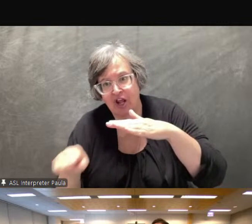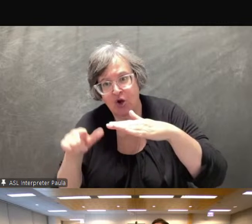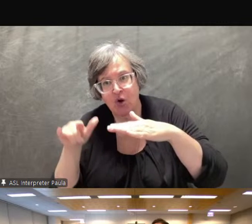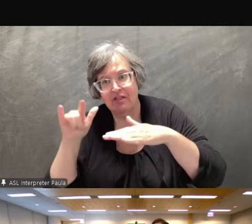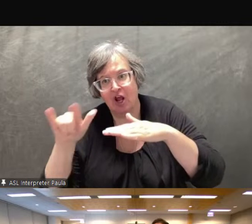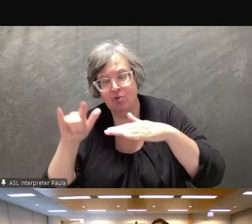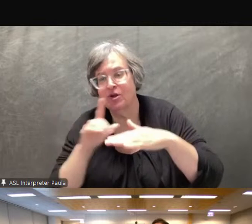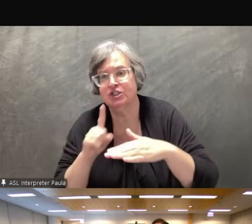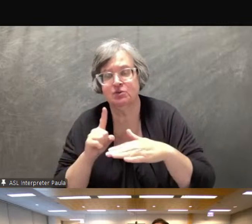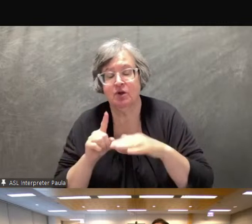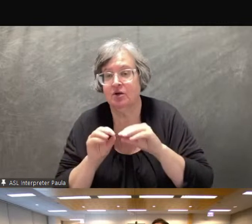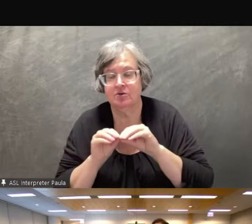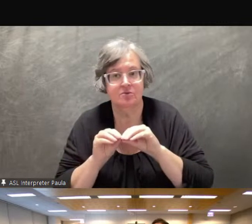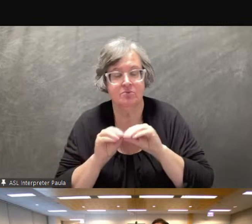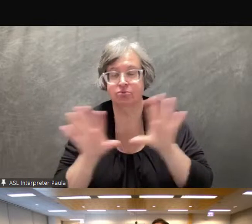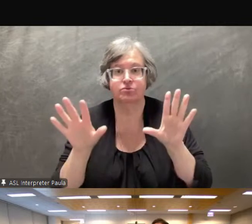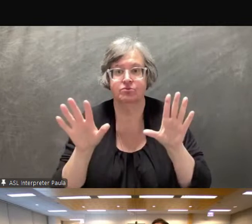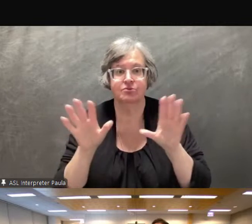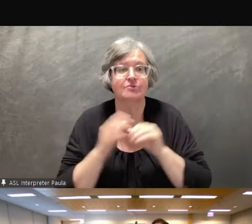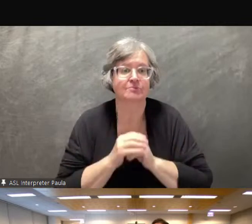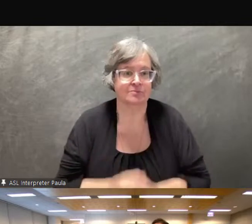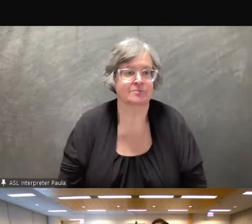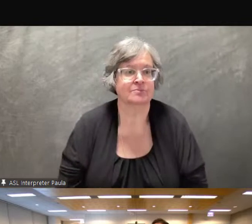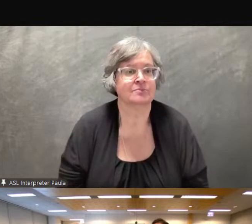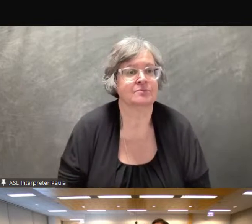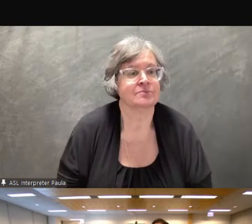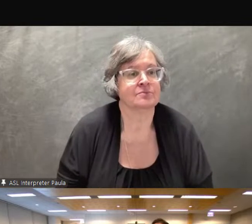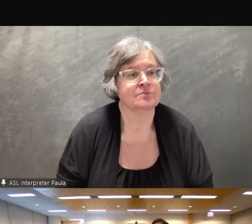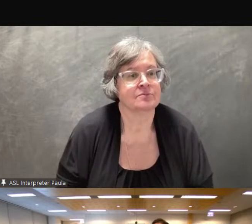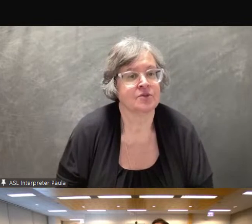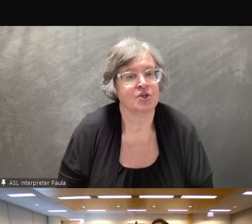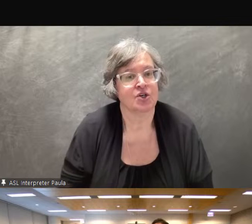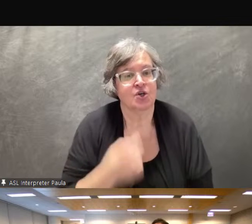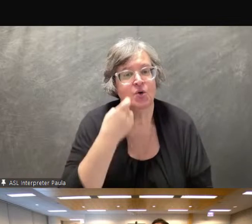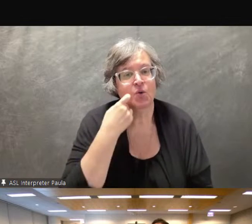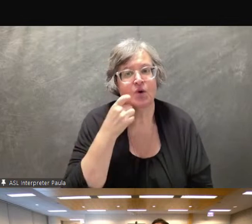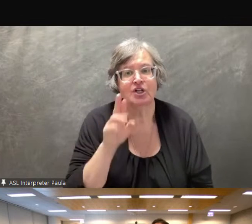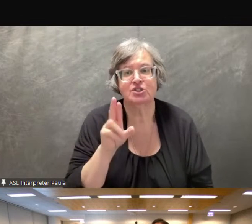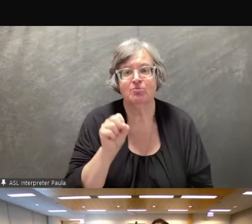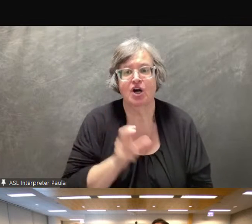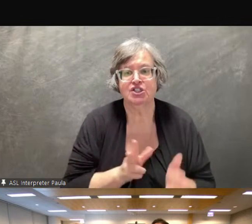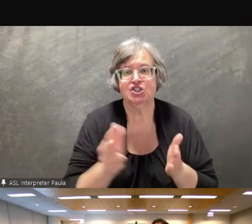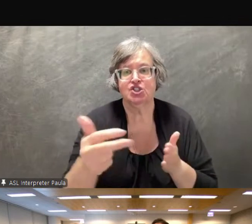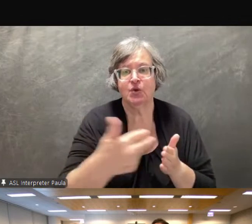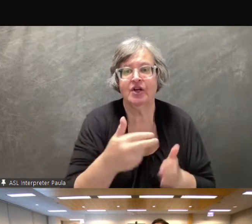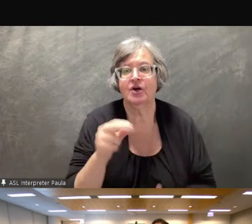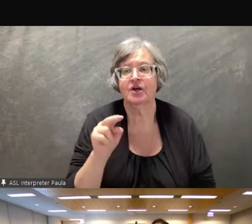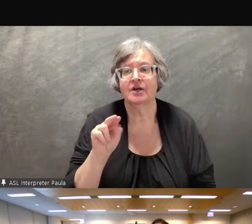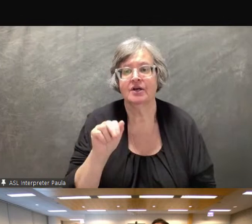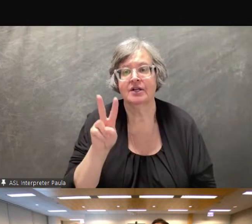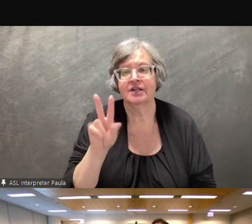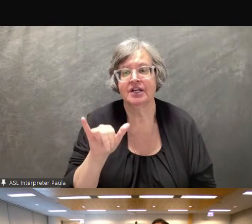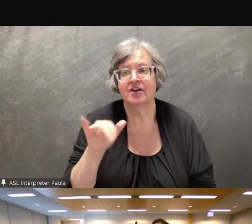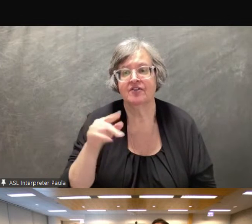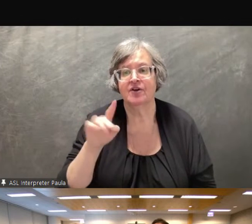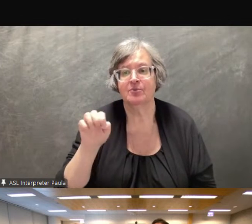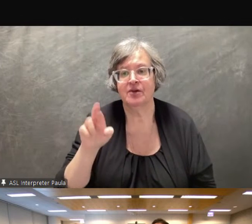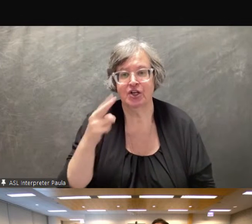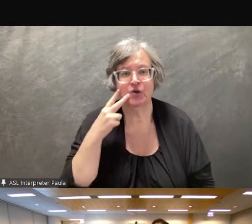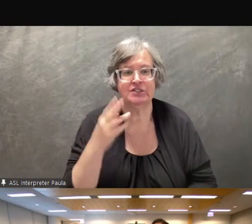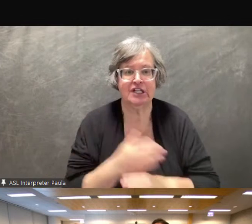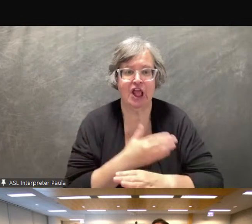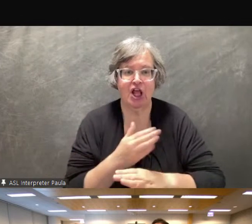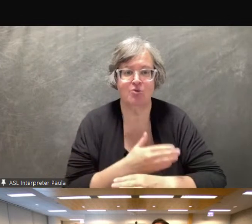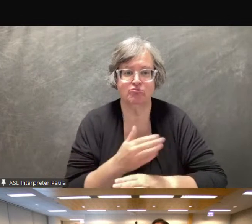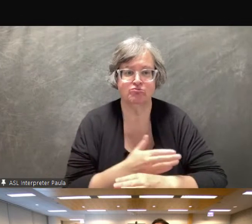really makes it pop out as you walk up to it. Here's one of our recent bus turnarounds. This is at Navy Pier. You can see kind of the upgrades there,